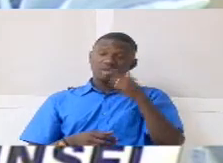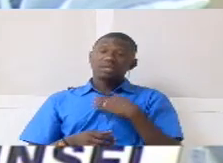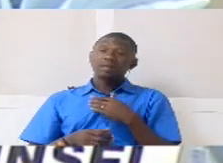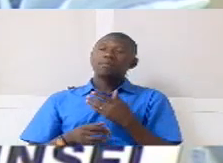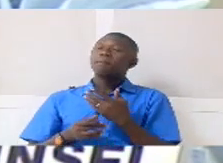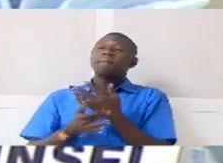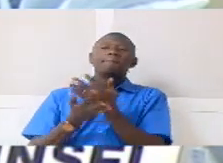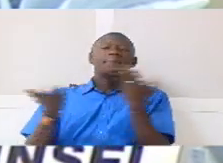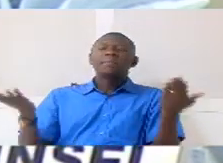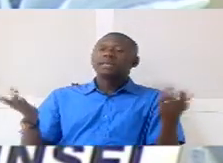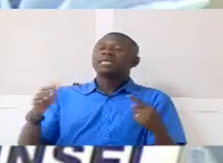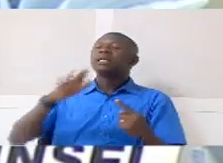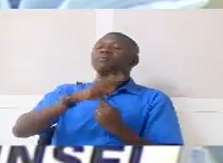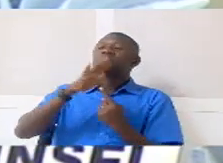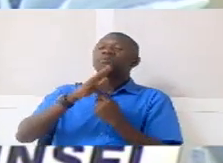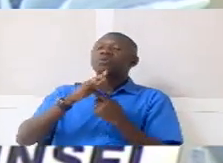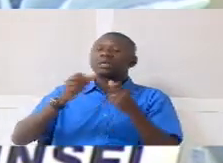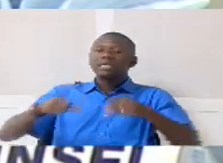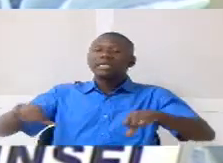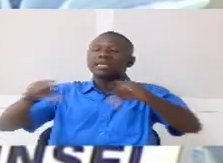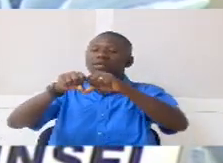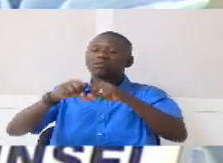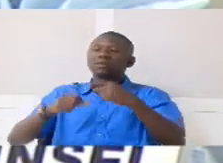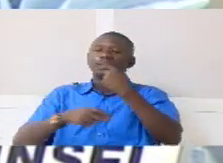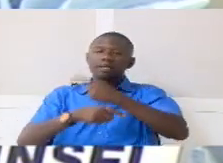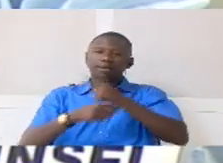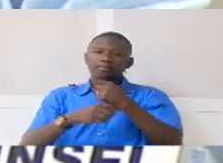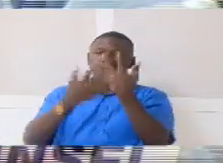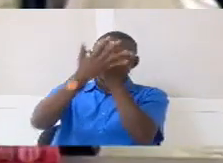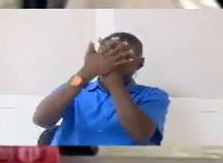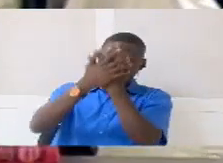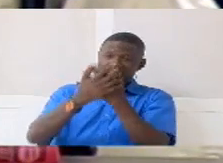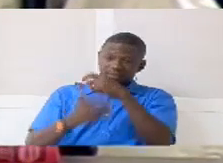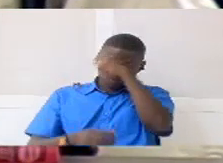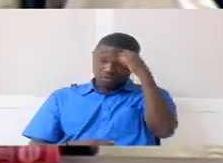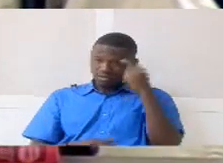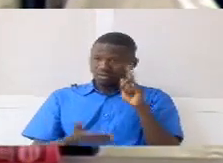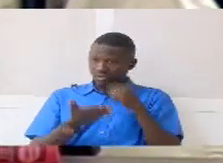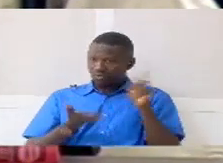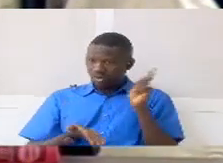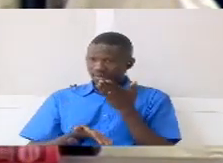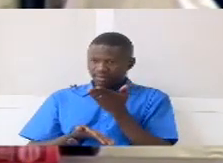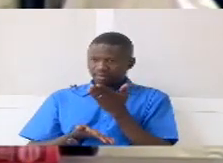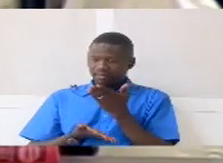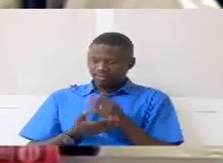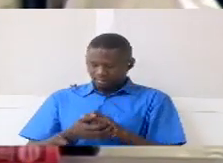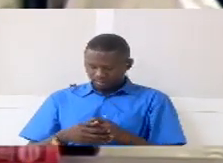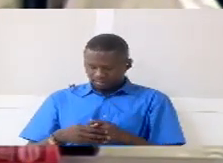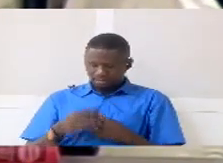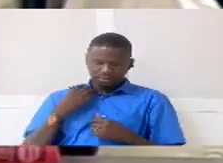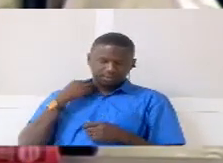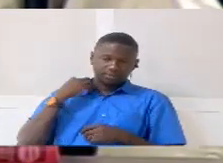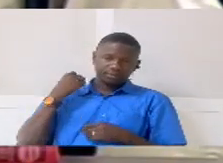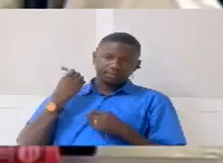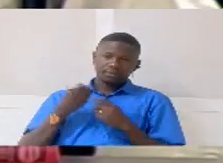most important sectors of the Gambia Prison Service, correct? Mr. Manneh, but we have some nako. Yeni members at a time we ni